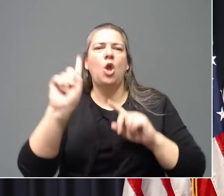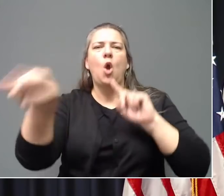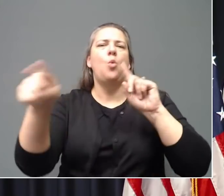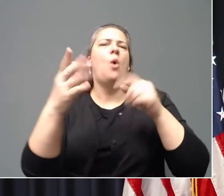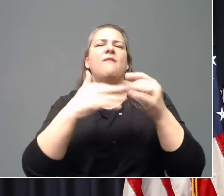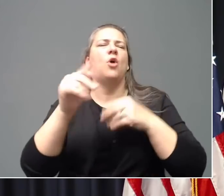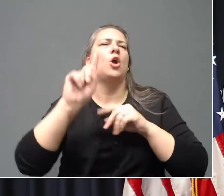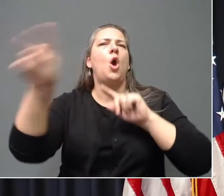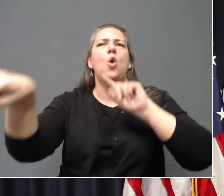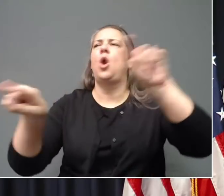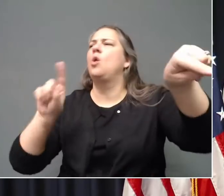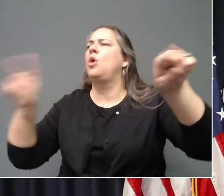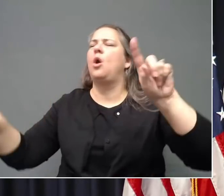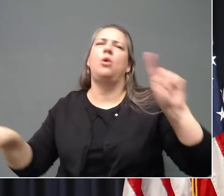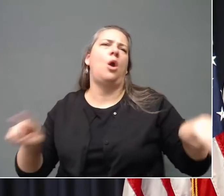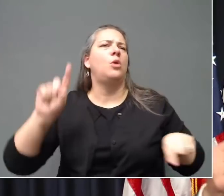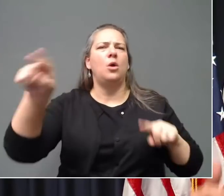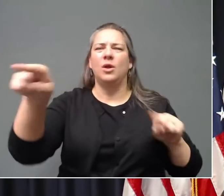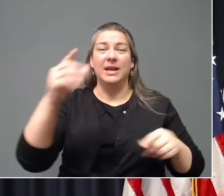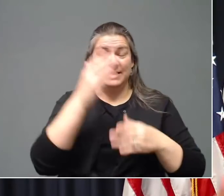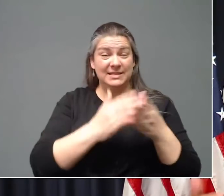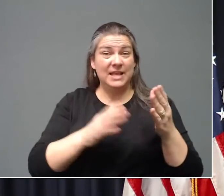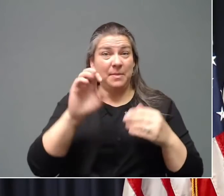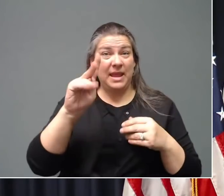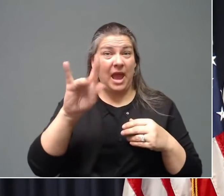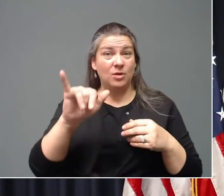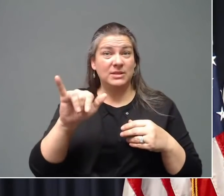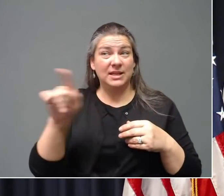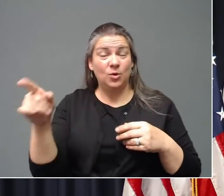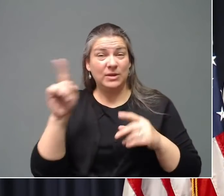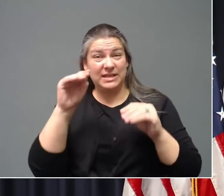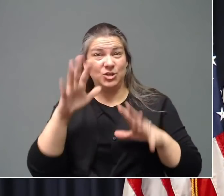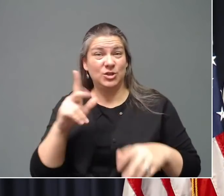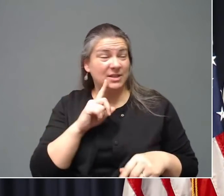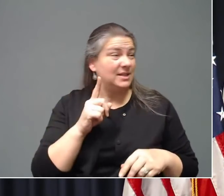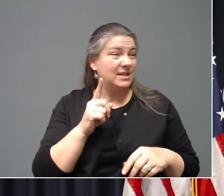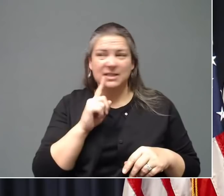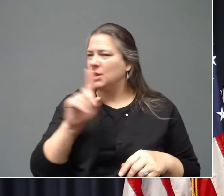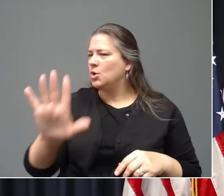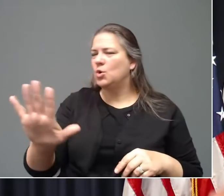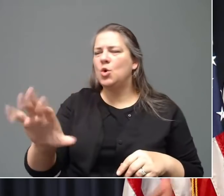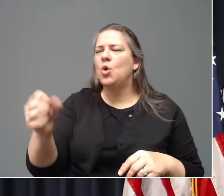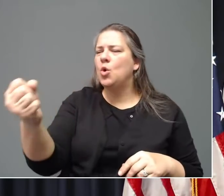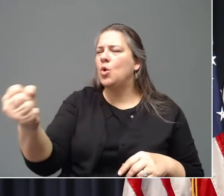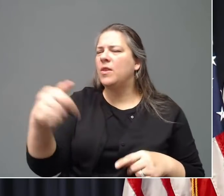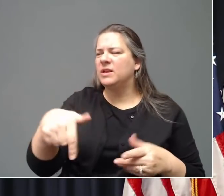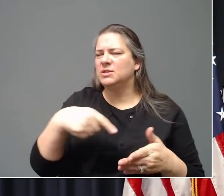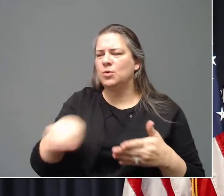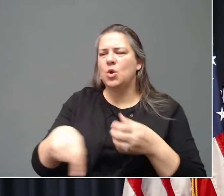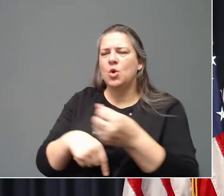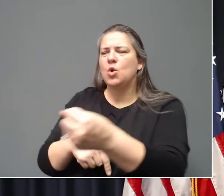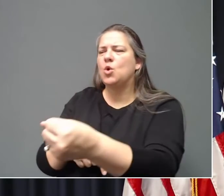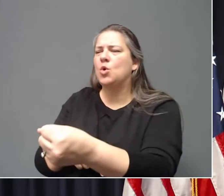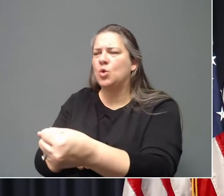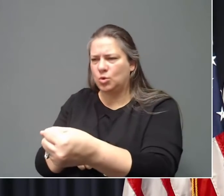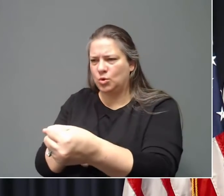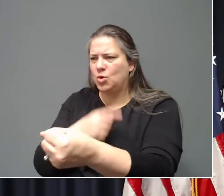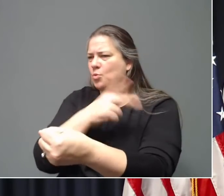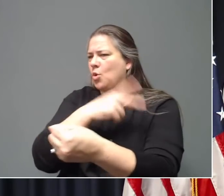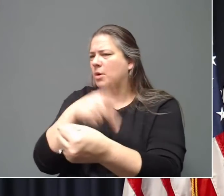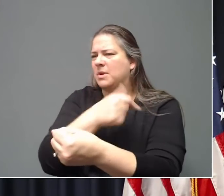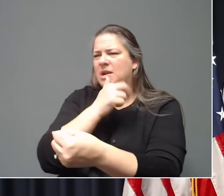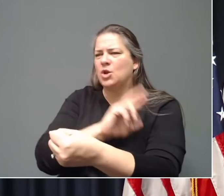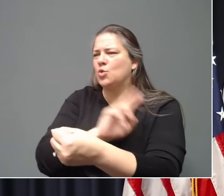counties where some teachers have been told you can't go get vaccinated right away this week, or that the program isn't operational, no one's